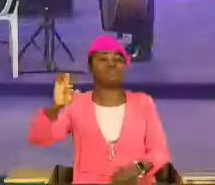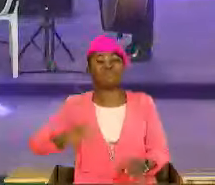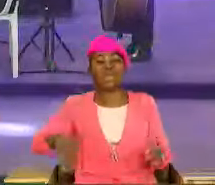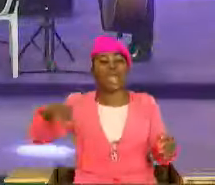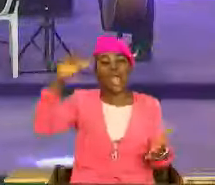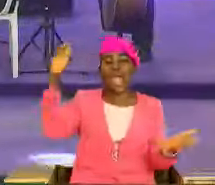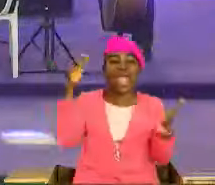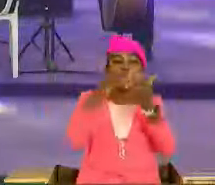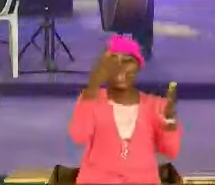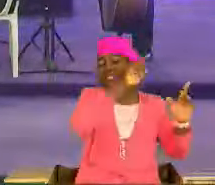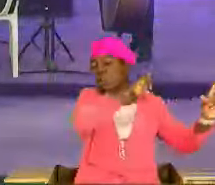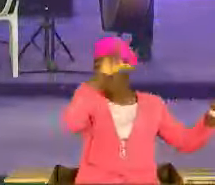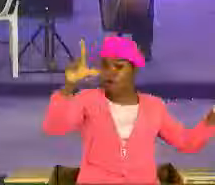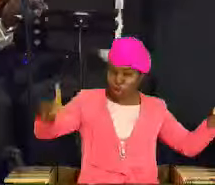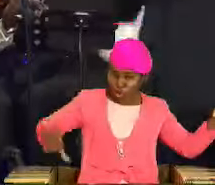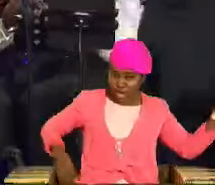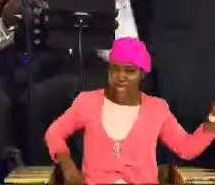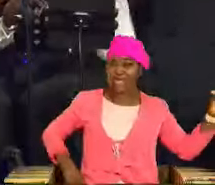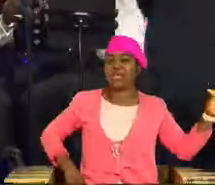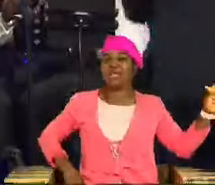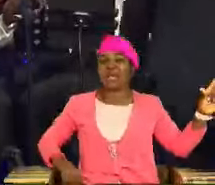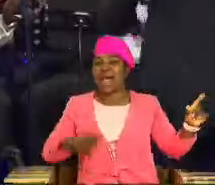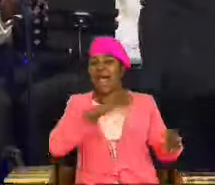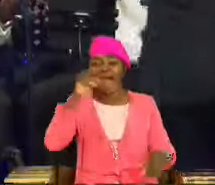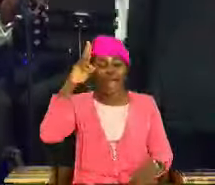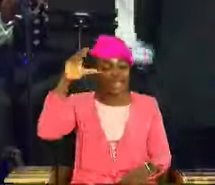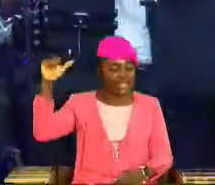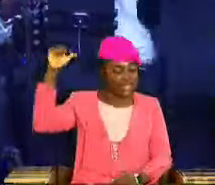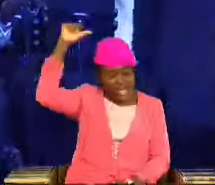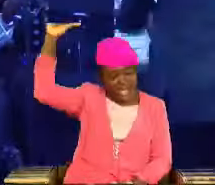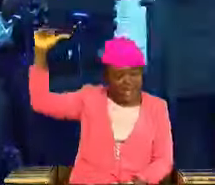gu the Lord and he's the